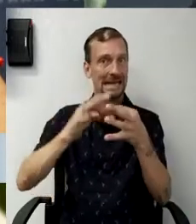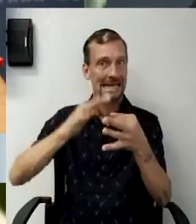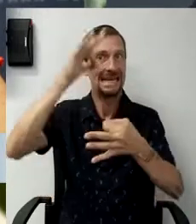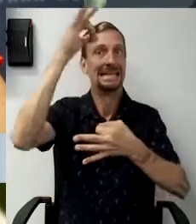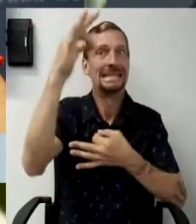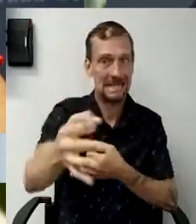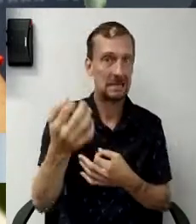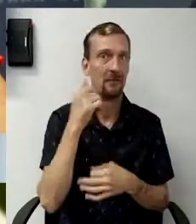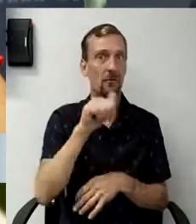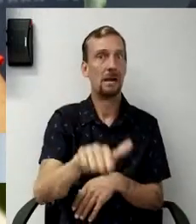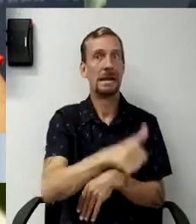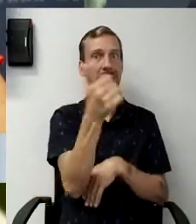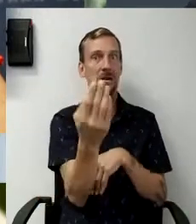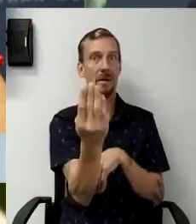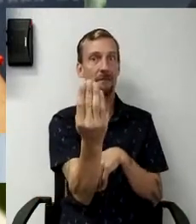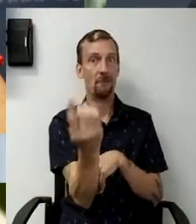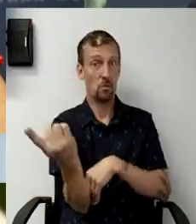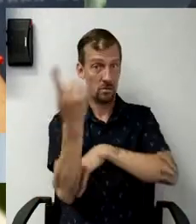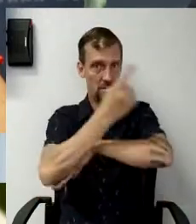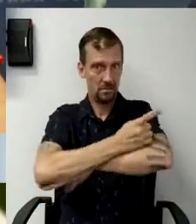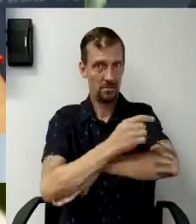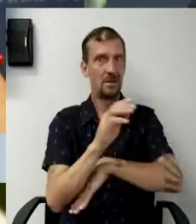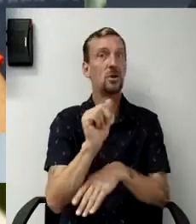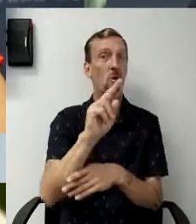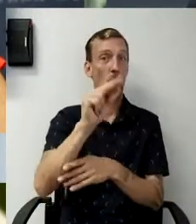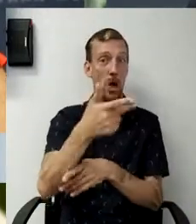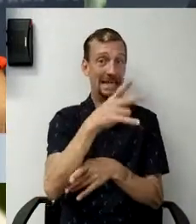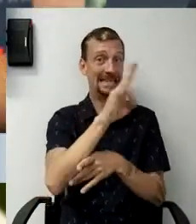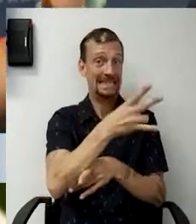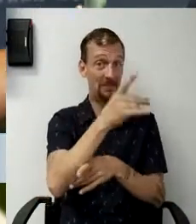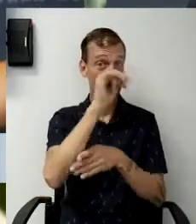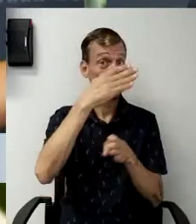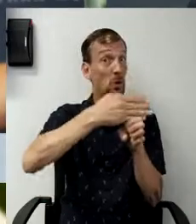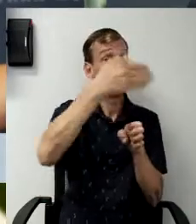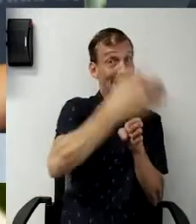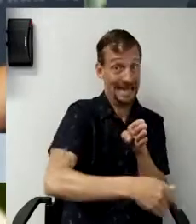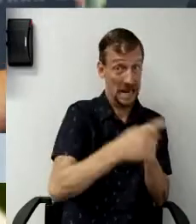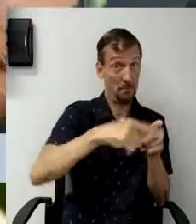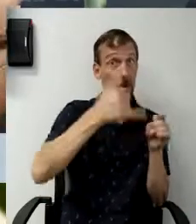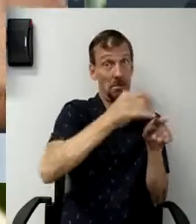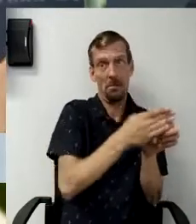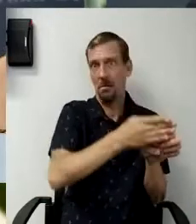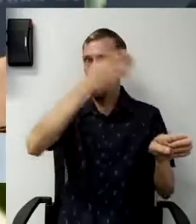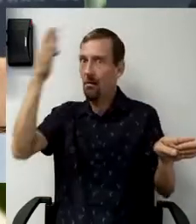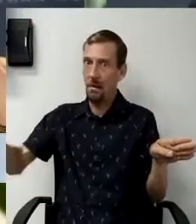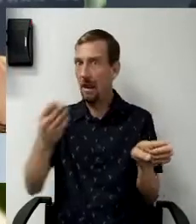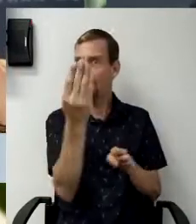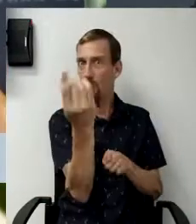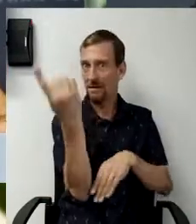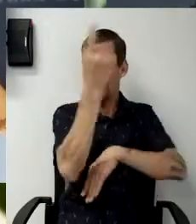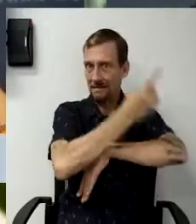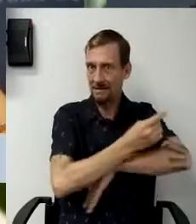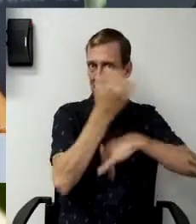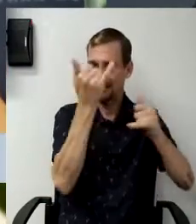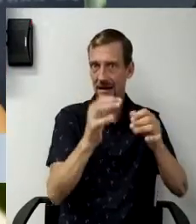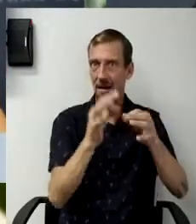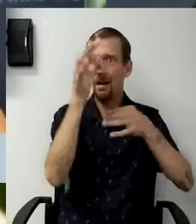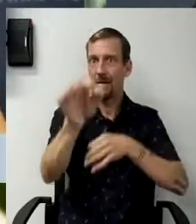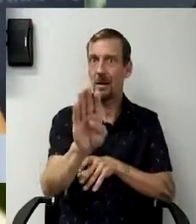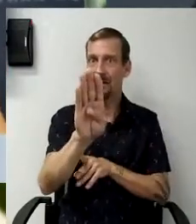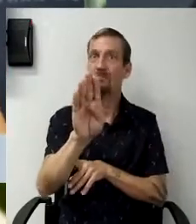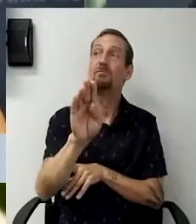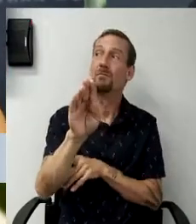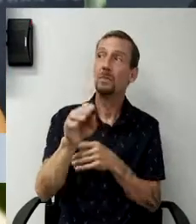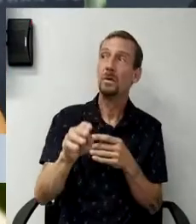stay for another 14 days, so we're very excited about that. Okay, so let me ask the question, just Okay. so we can post it. So,